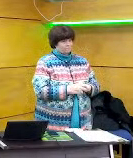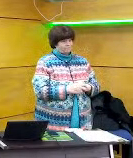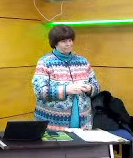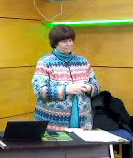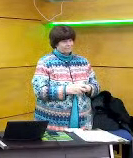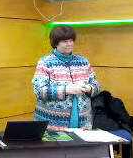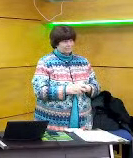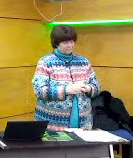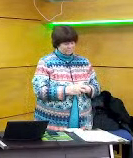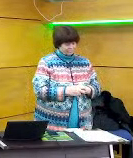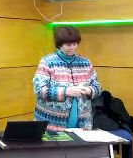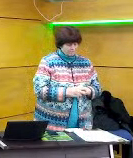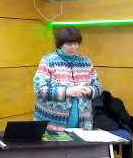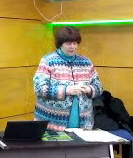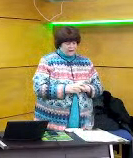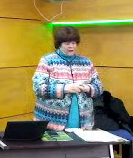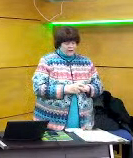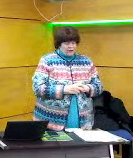womb.